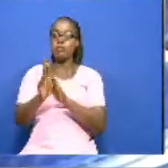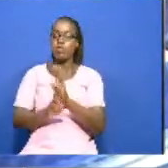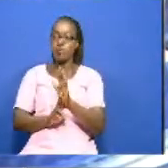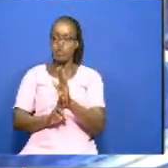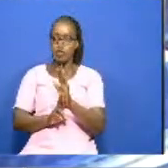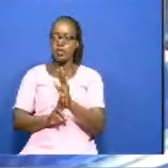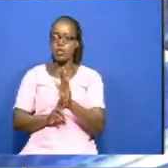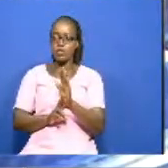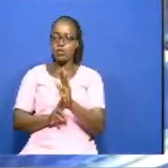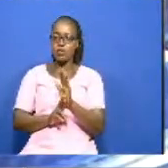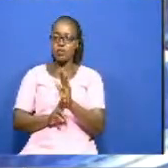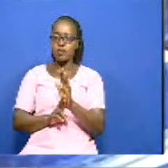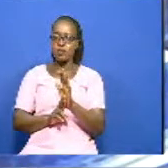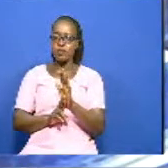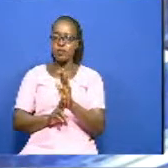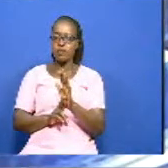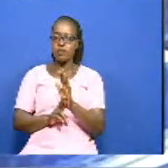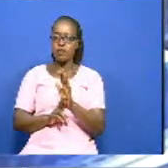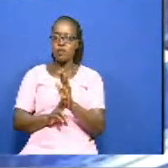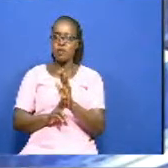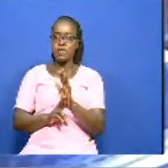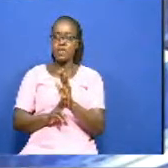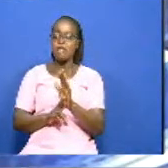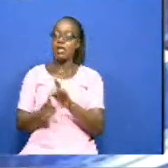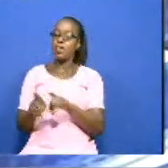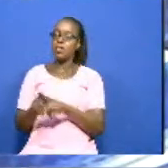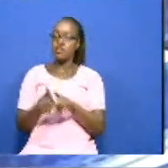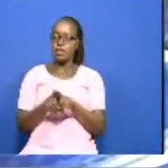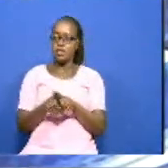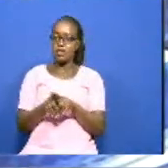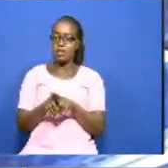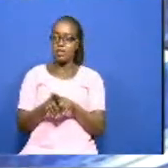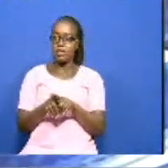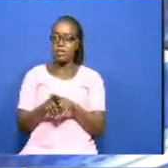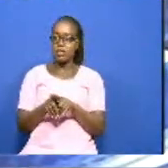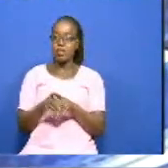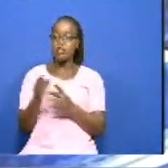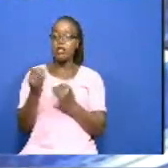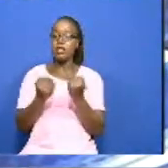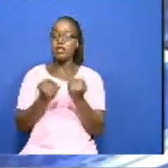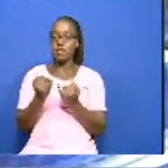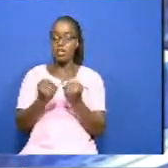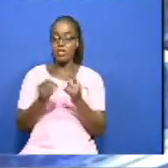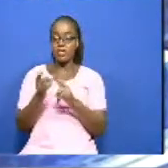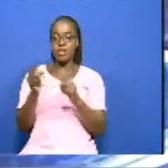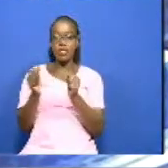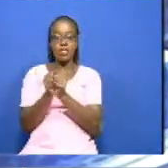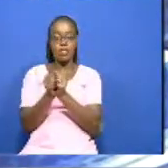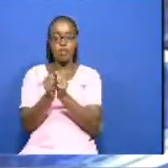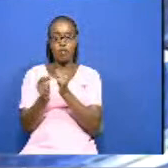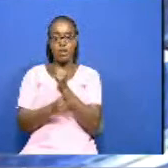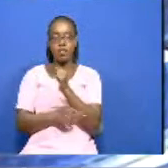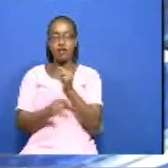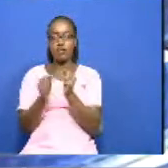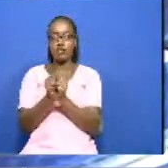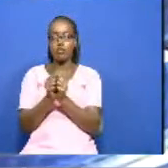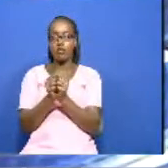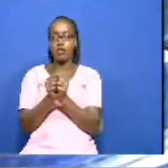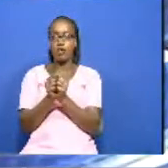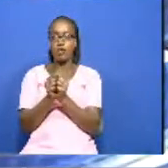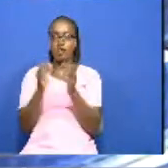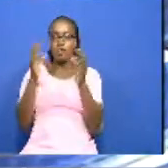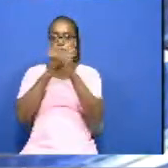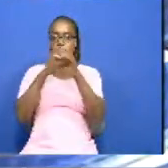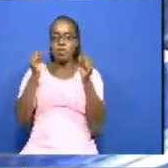containment protocols. Now, this coming even as on Saturday, that is the 10th of October, the head of state